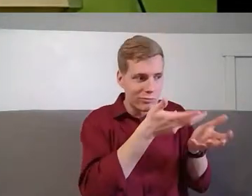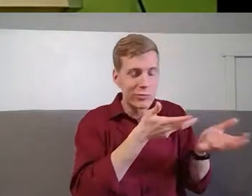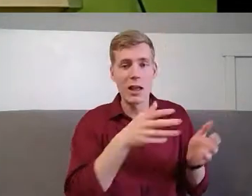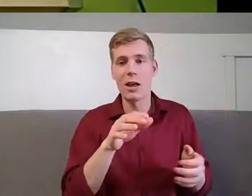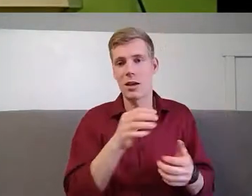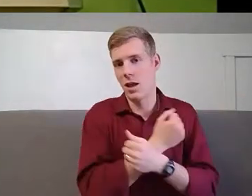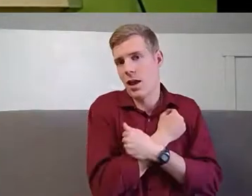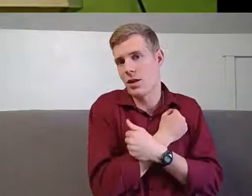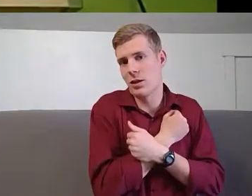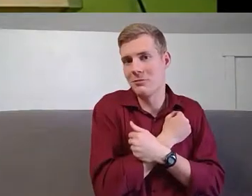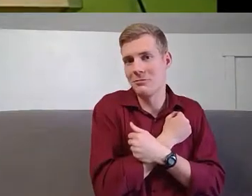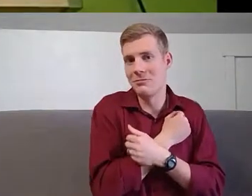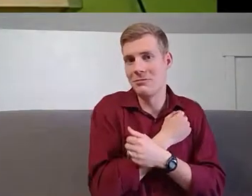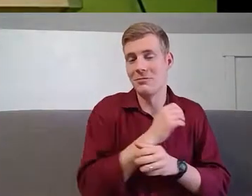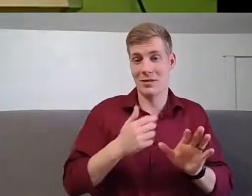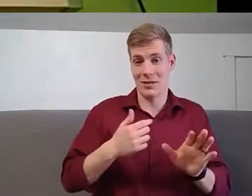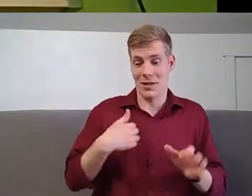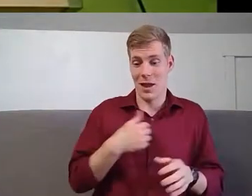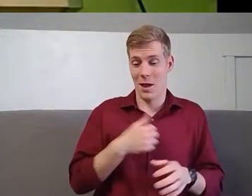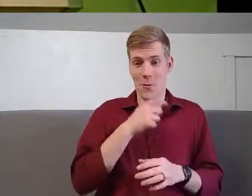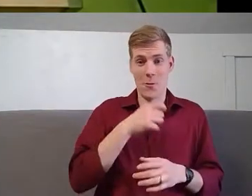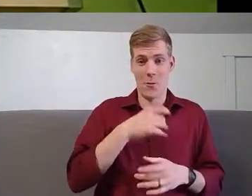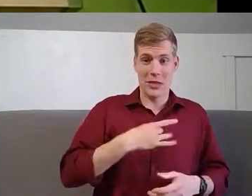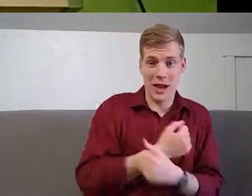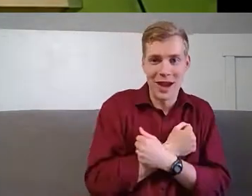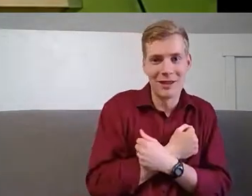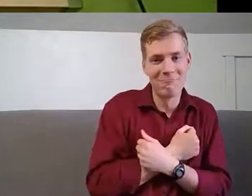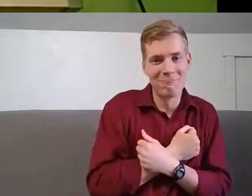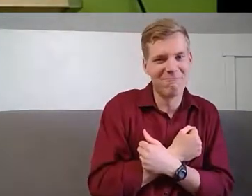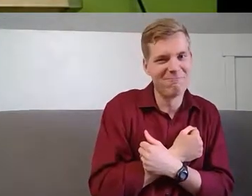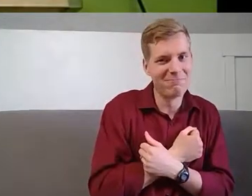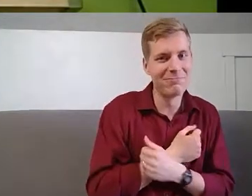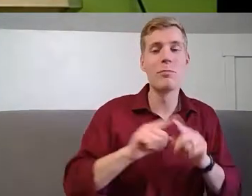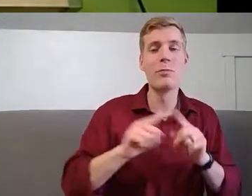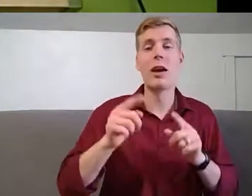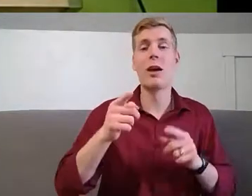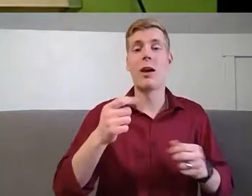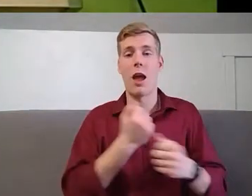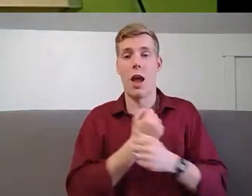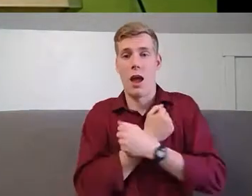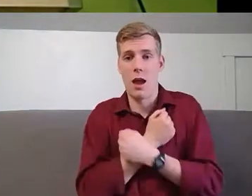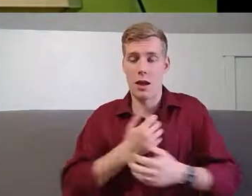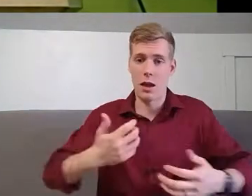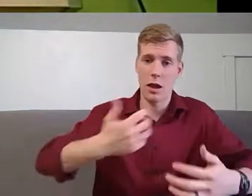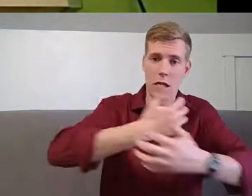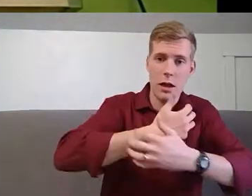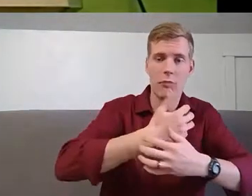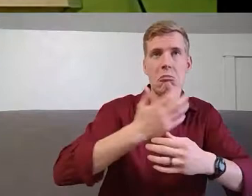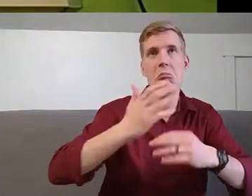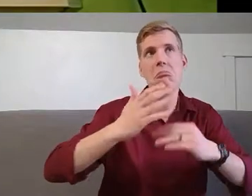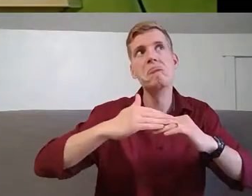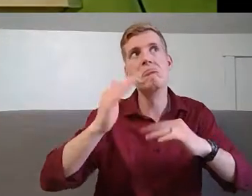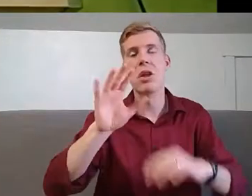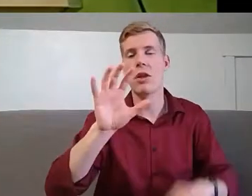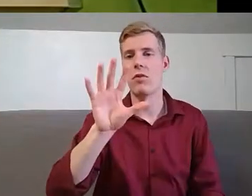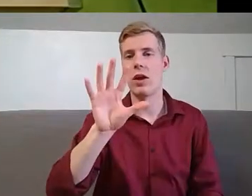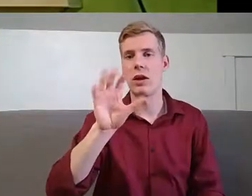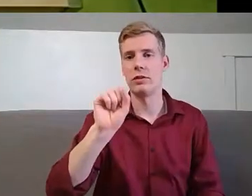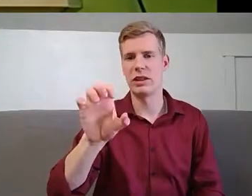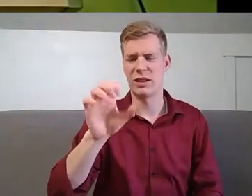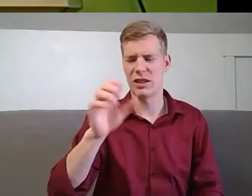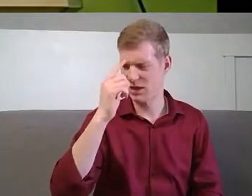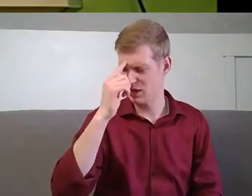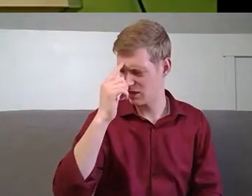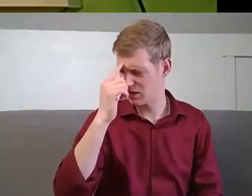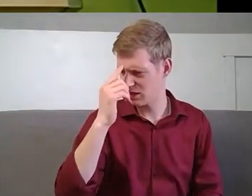most, especially for us huggers, but when you hug someone and you hug them for longer than 5 seconds, you actually, I think